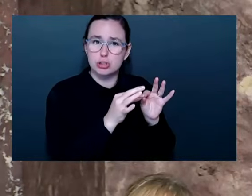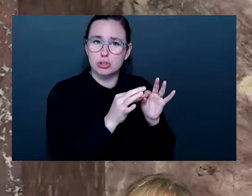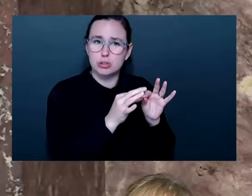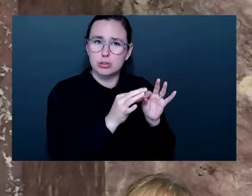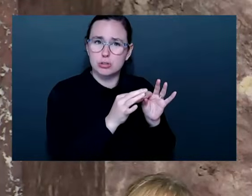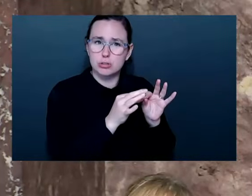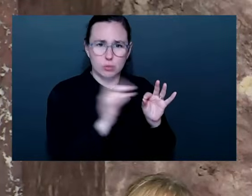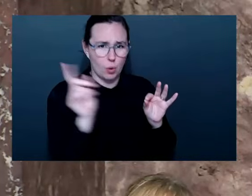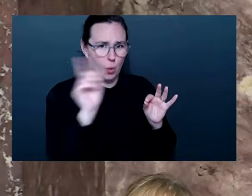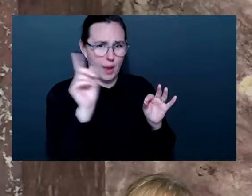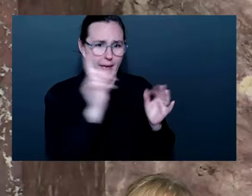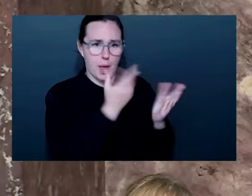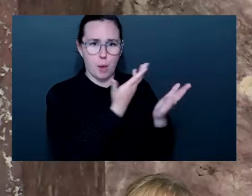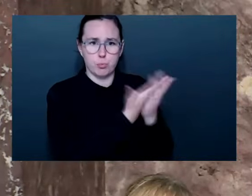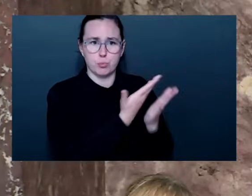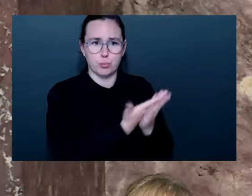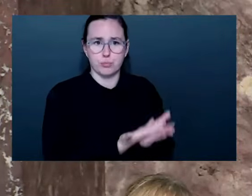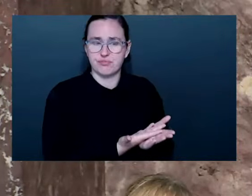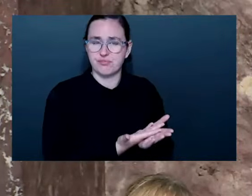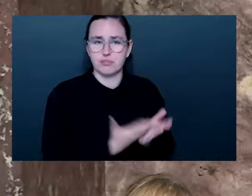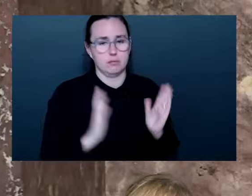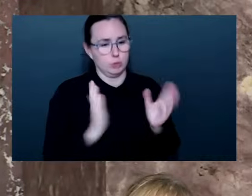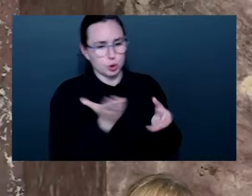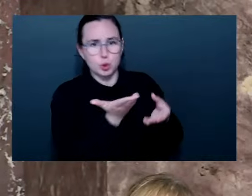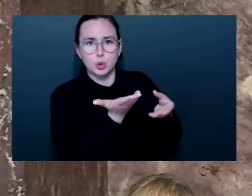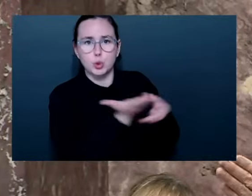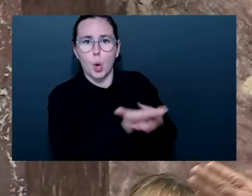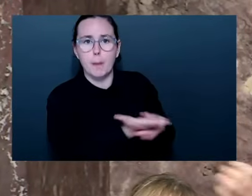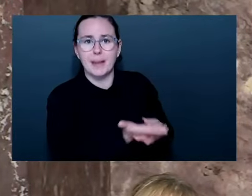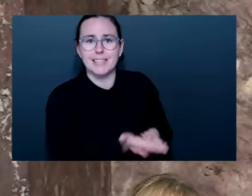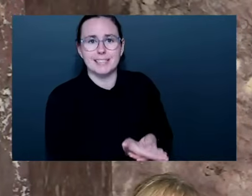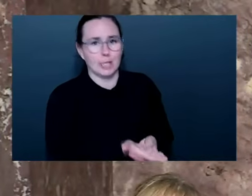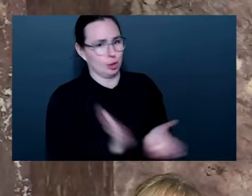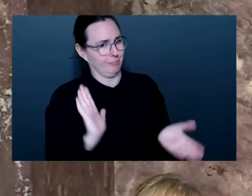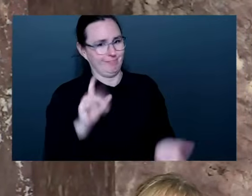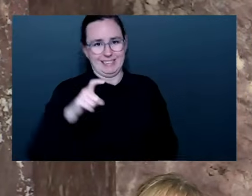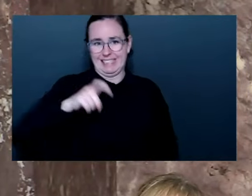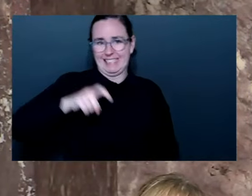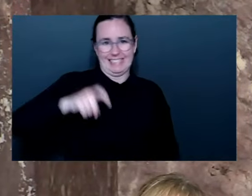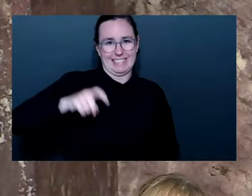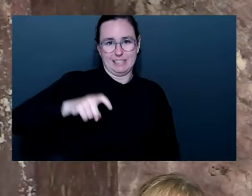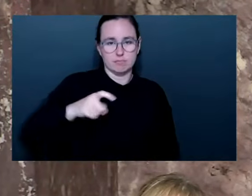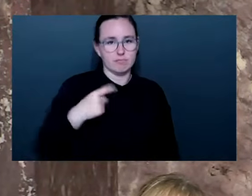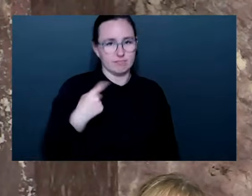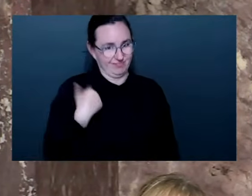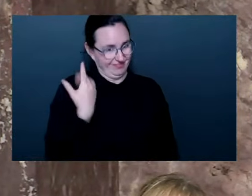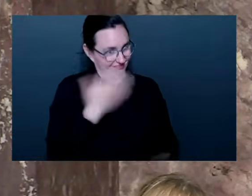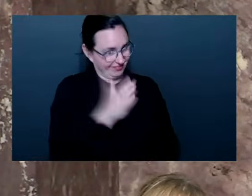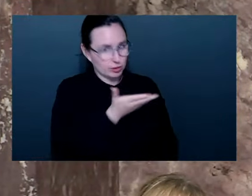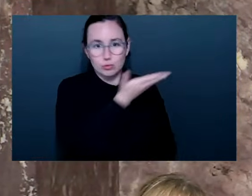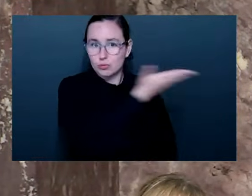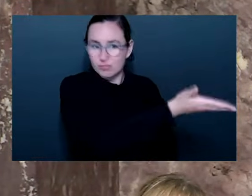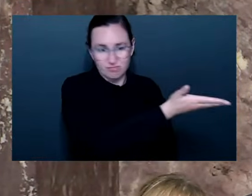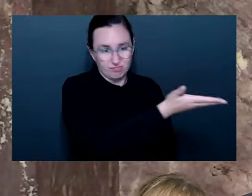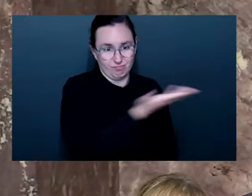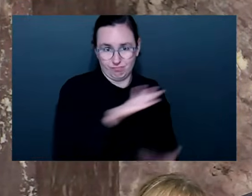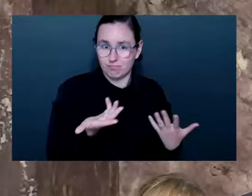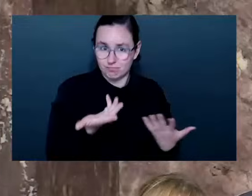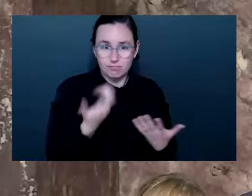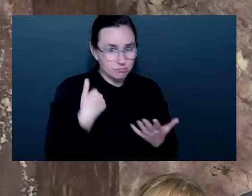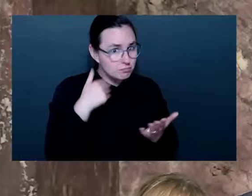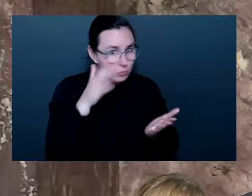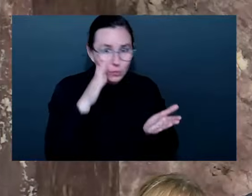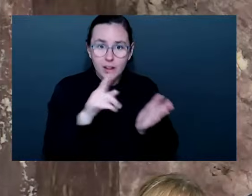that particular issue. I have met with the member a number of times on this, but when the government pays a